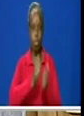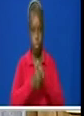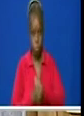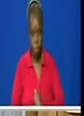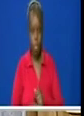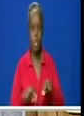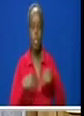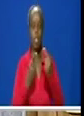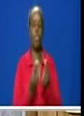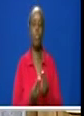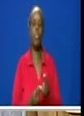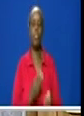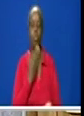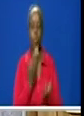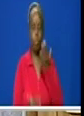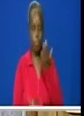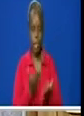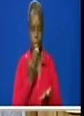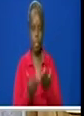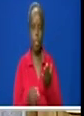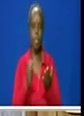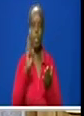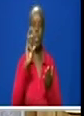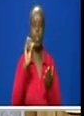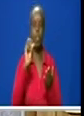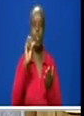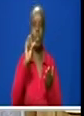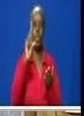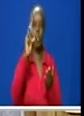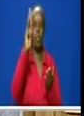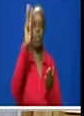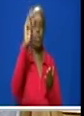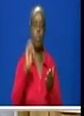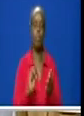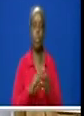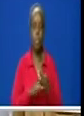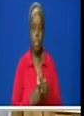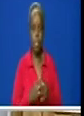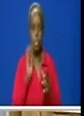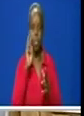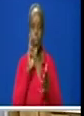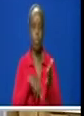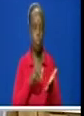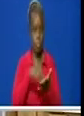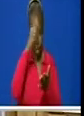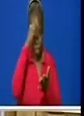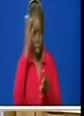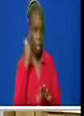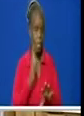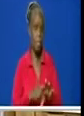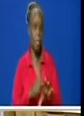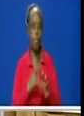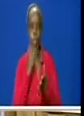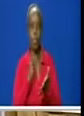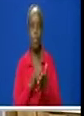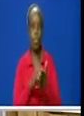the units of measuring volume. And I think to start us off, we can first of all see what we did in our previous lesson, so that